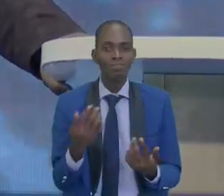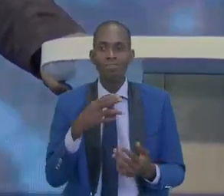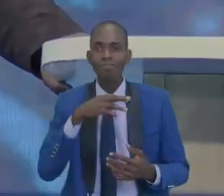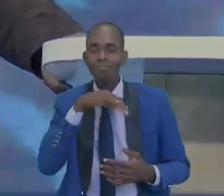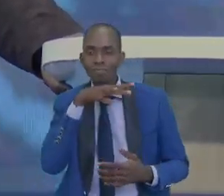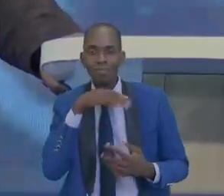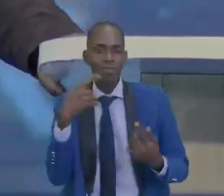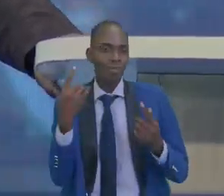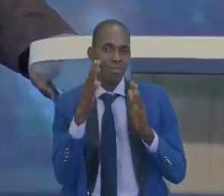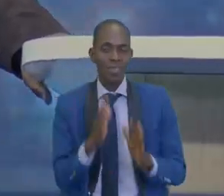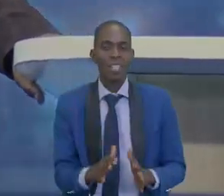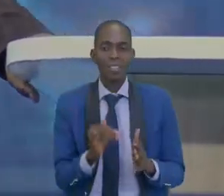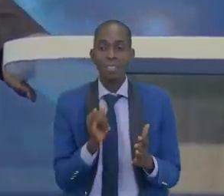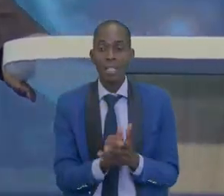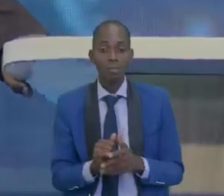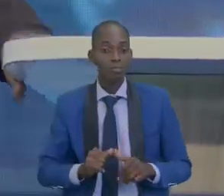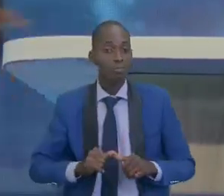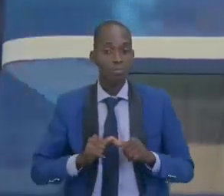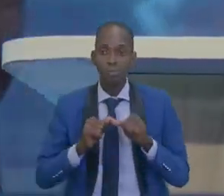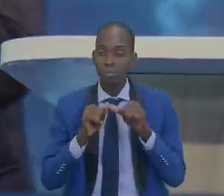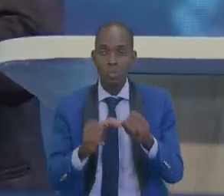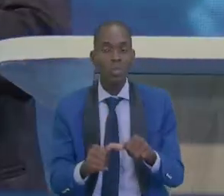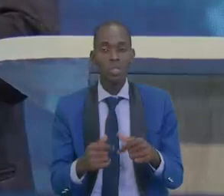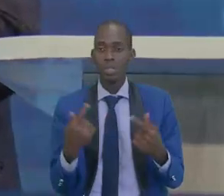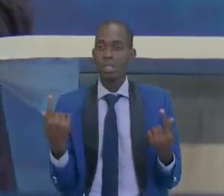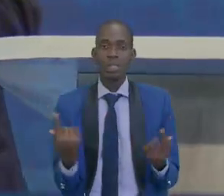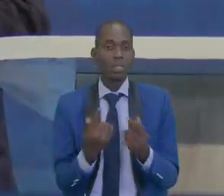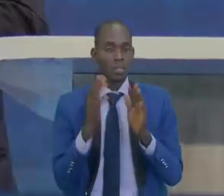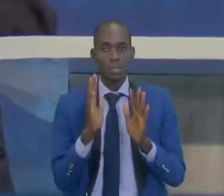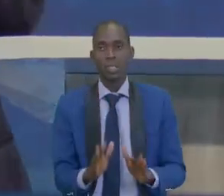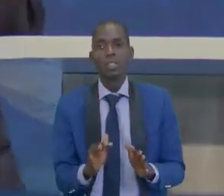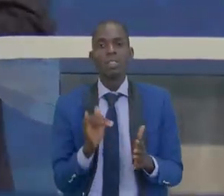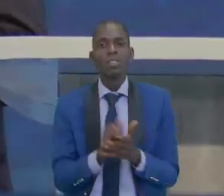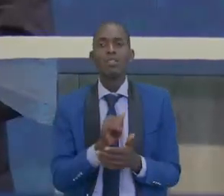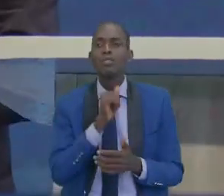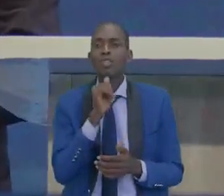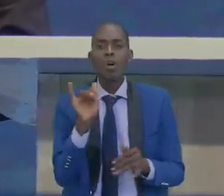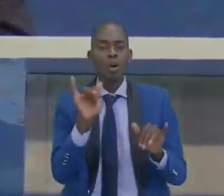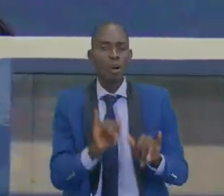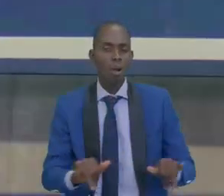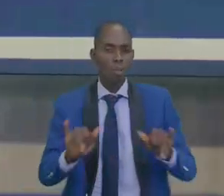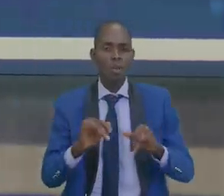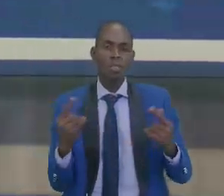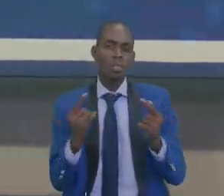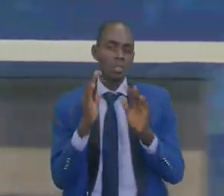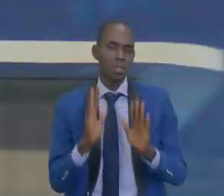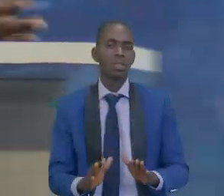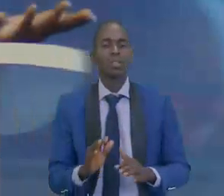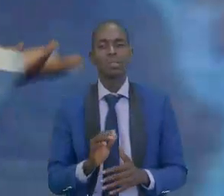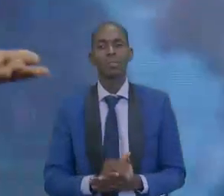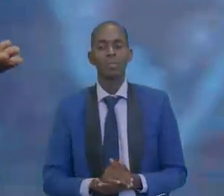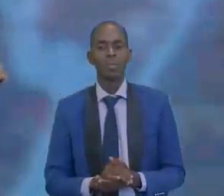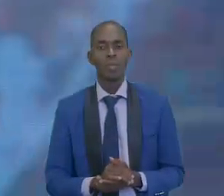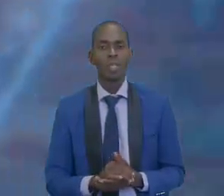that habitual sinner, that uncommon sinner. He